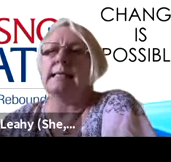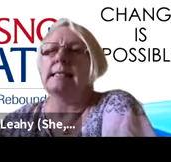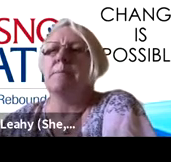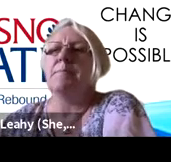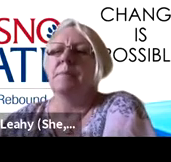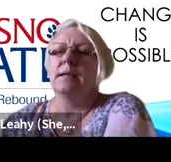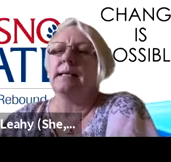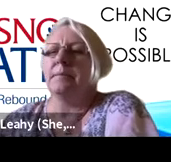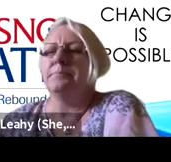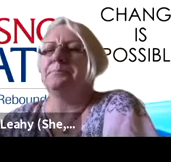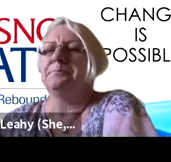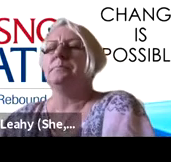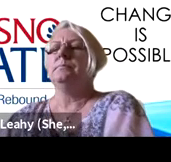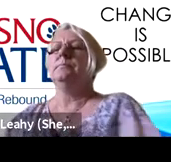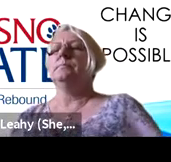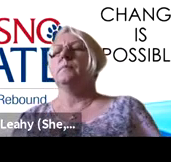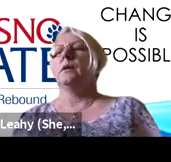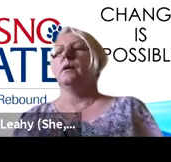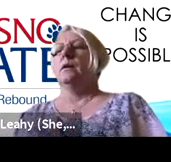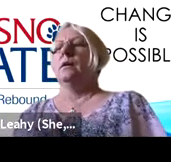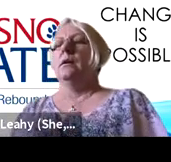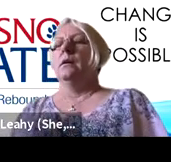cannot access them. Next slide.